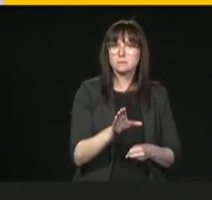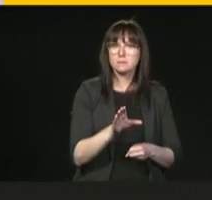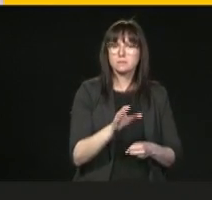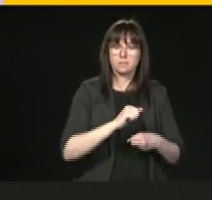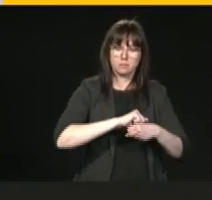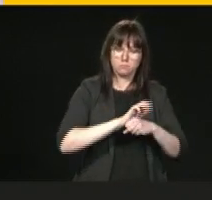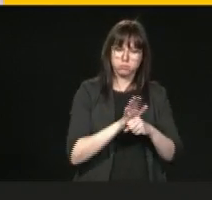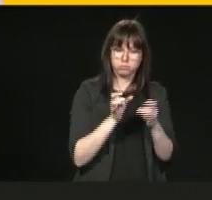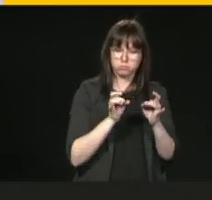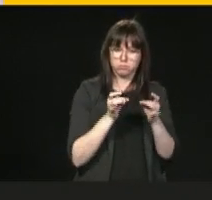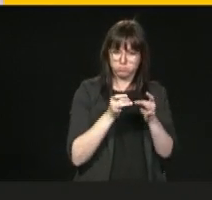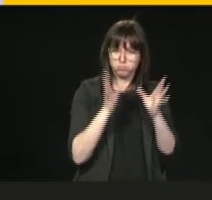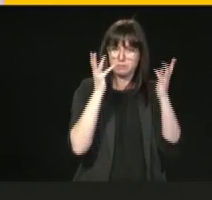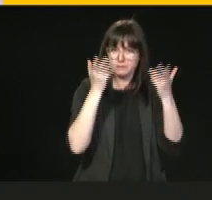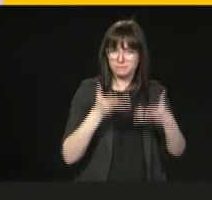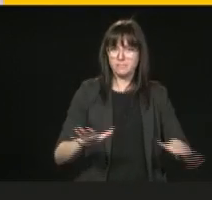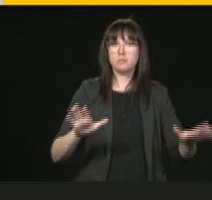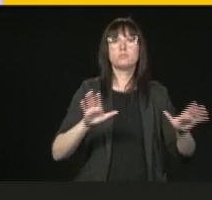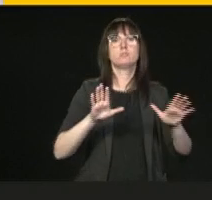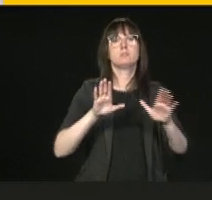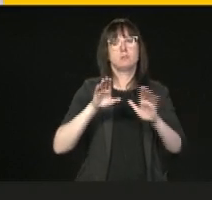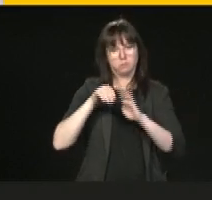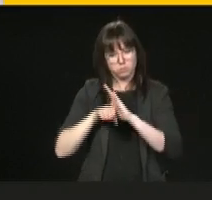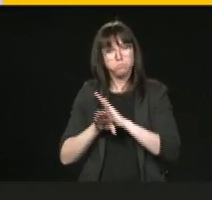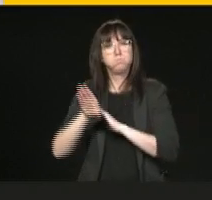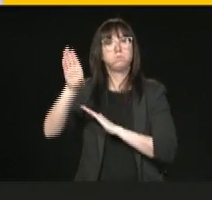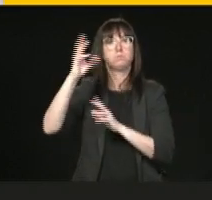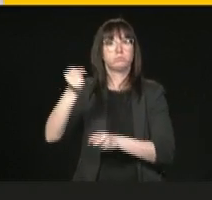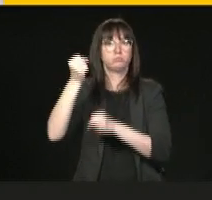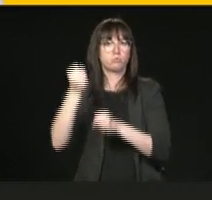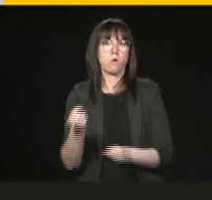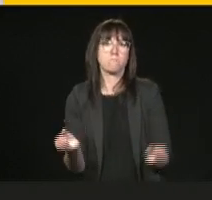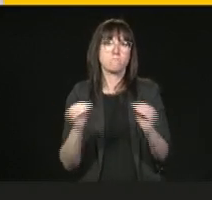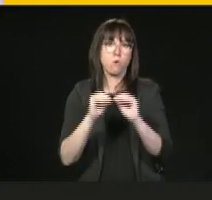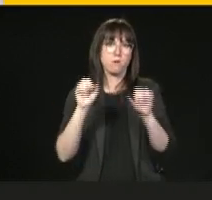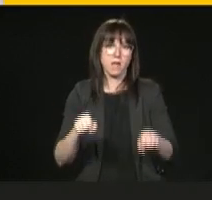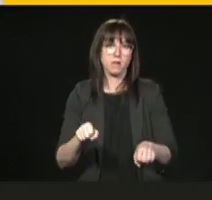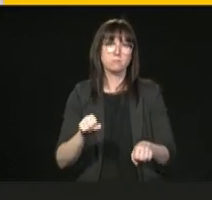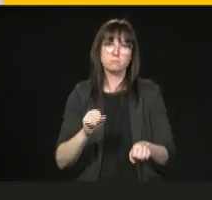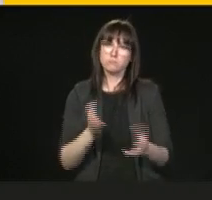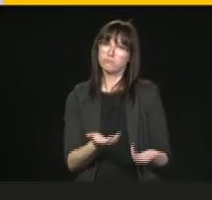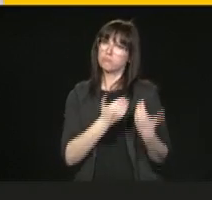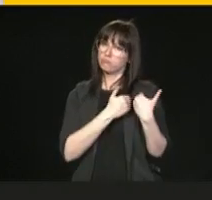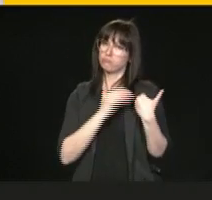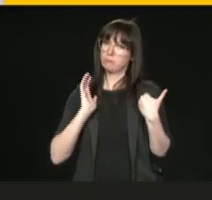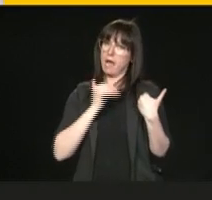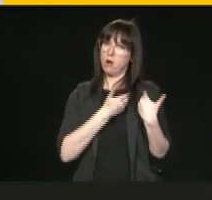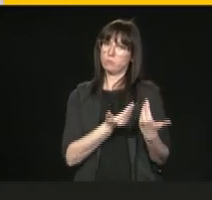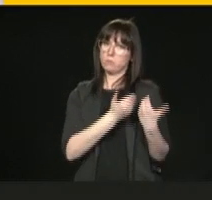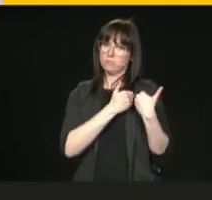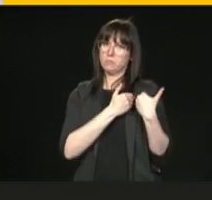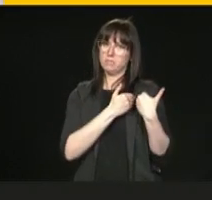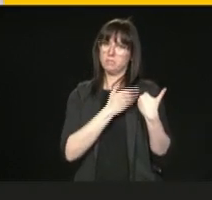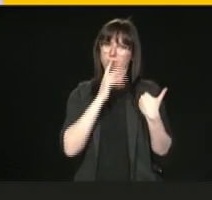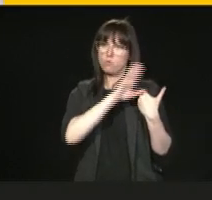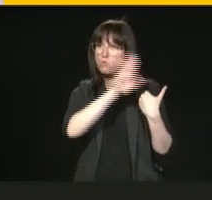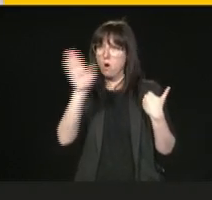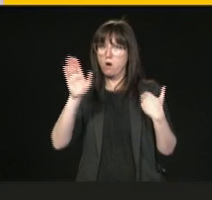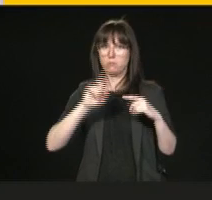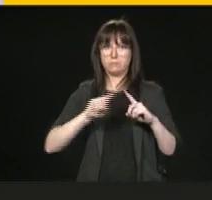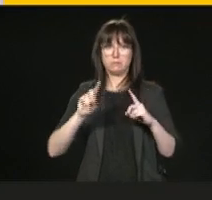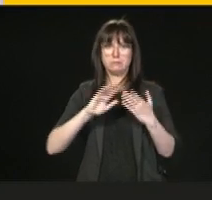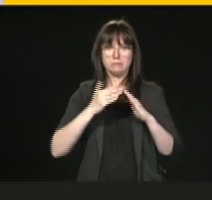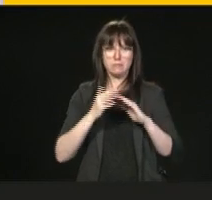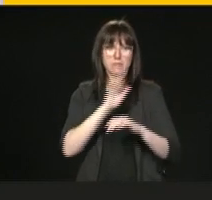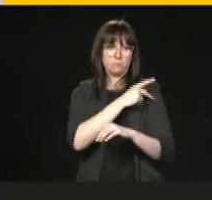ever before afterwards. That is the responsibility of the government of Canada, of all governments in Canada right now, and that is what